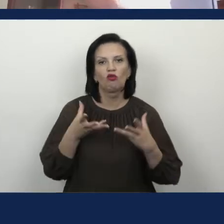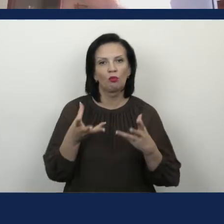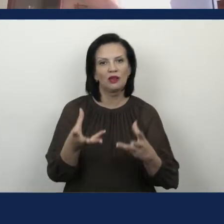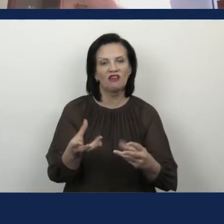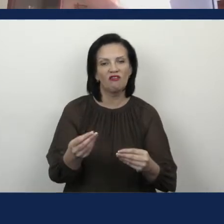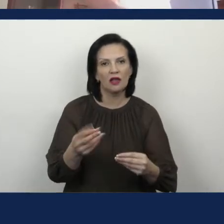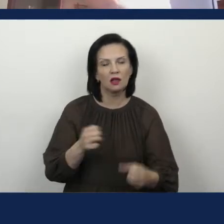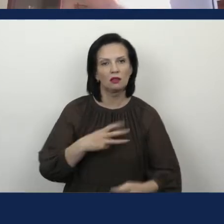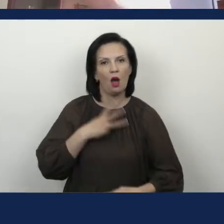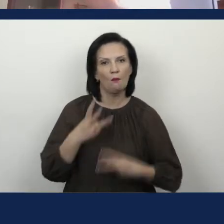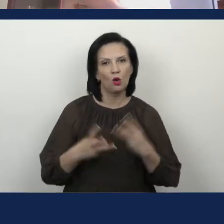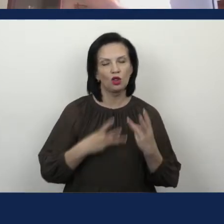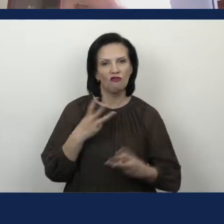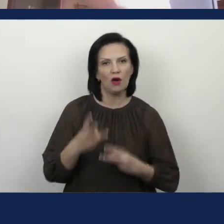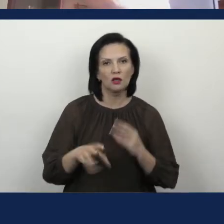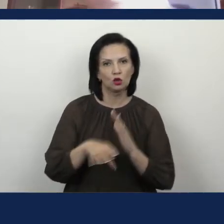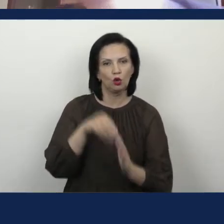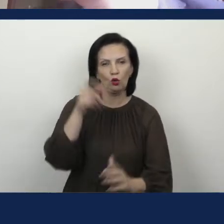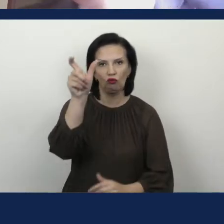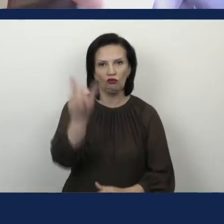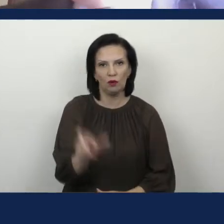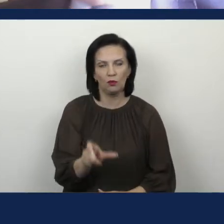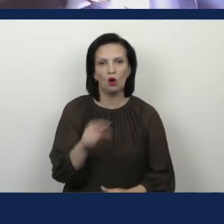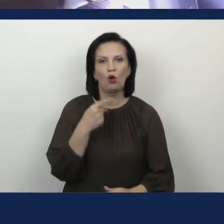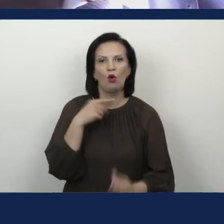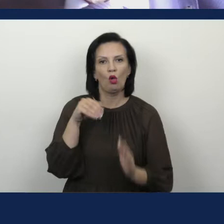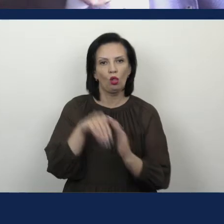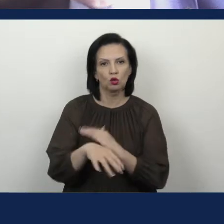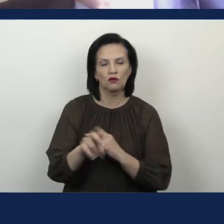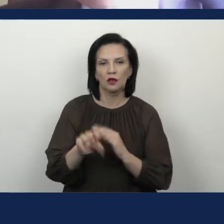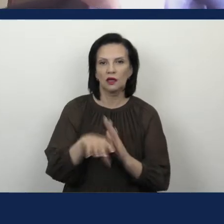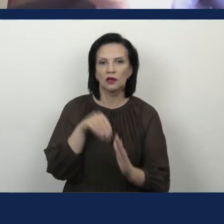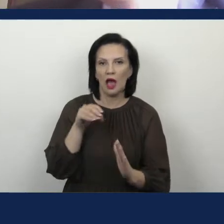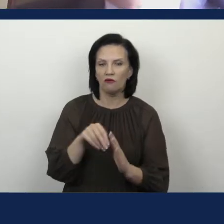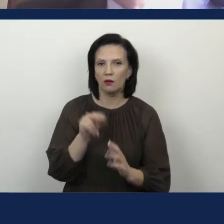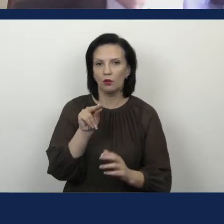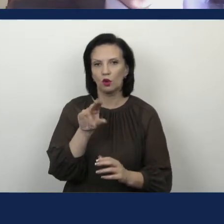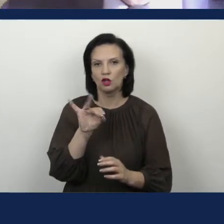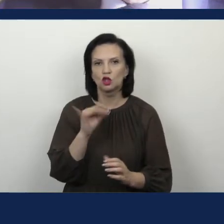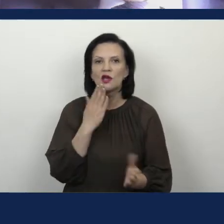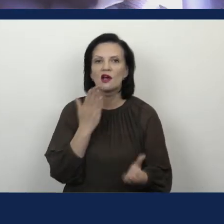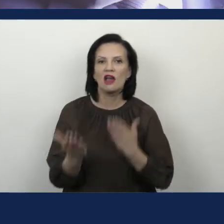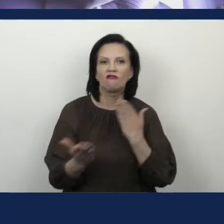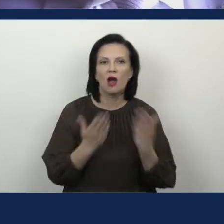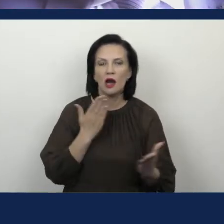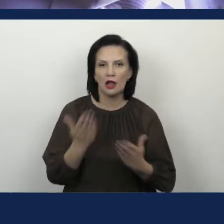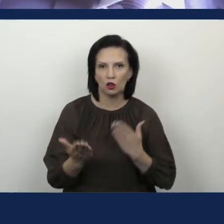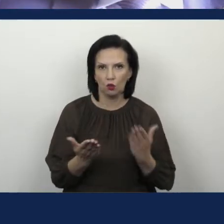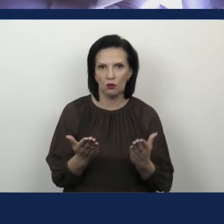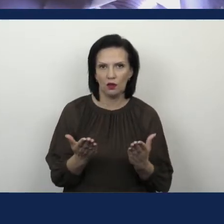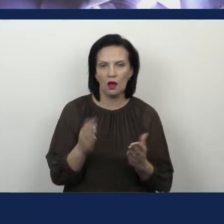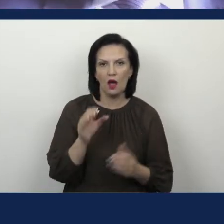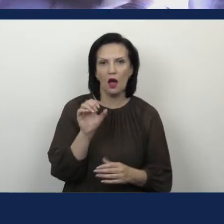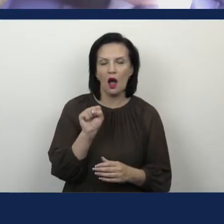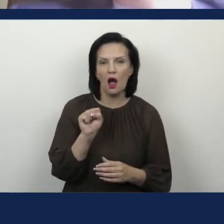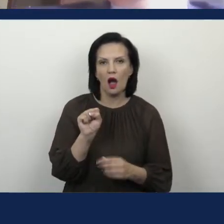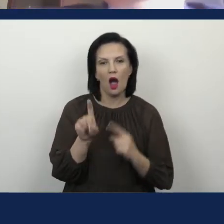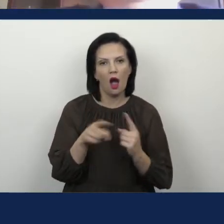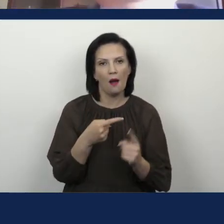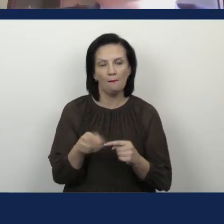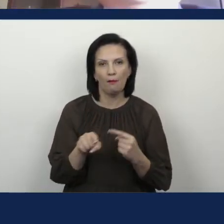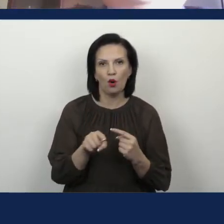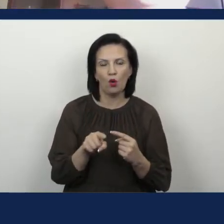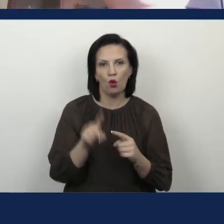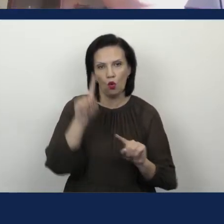of voters for voting in elections or referendum, or promotes